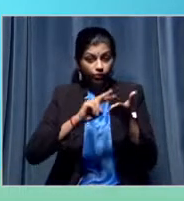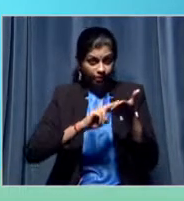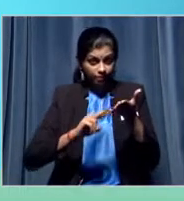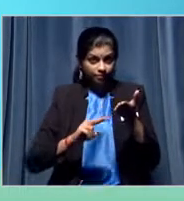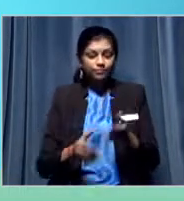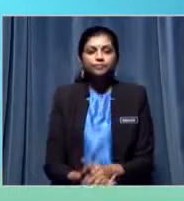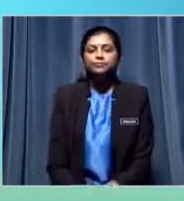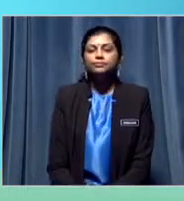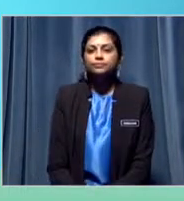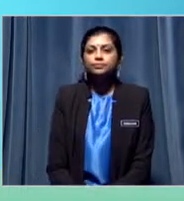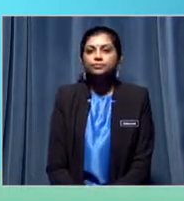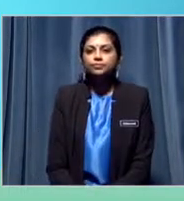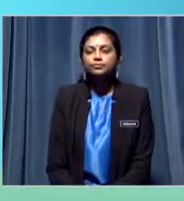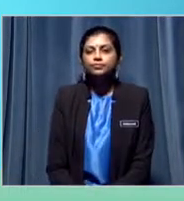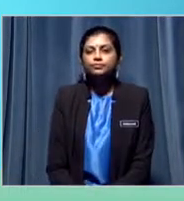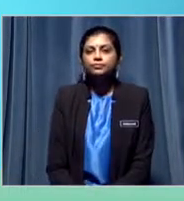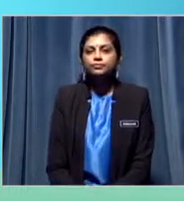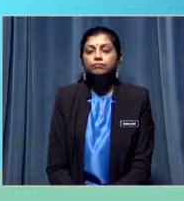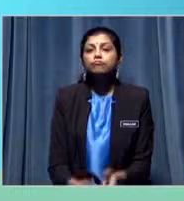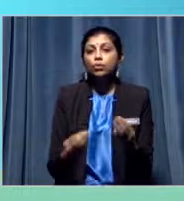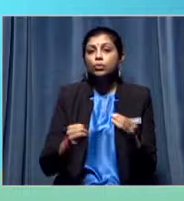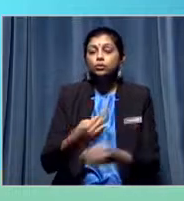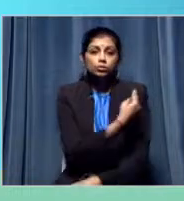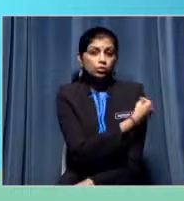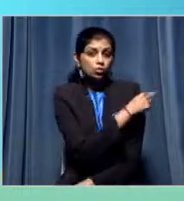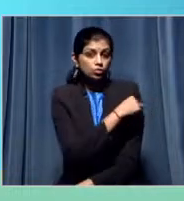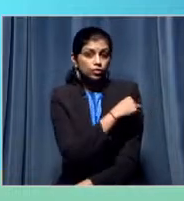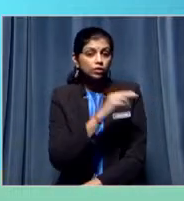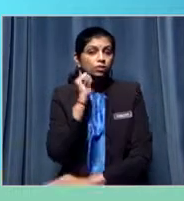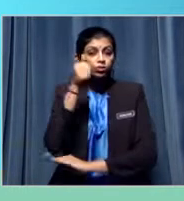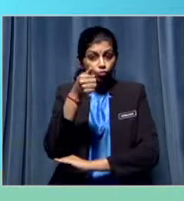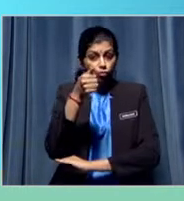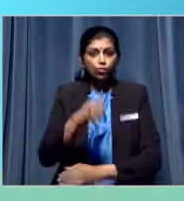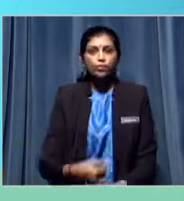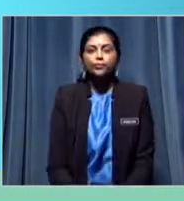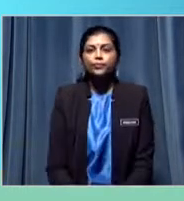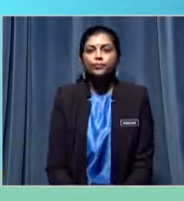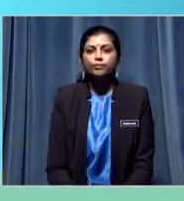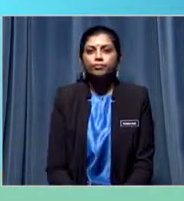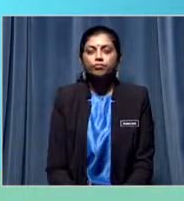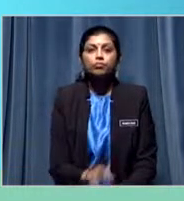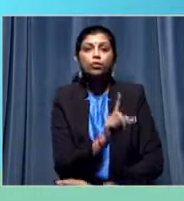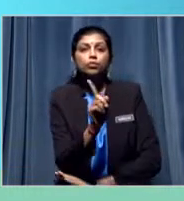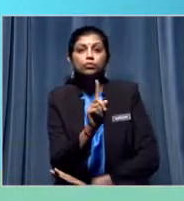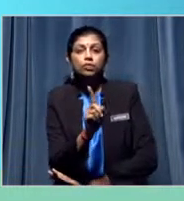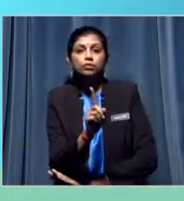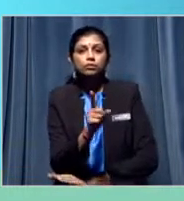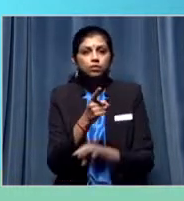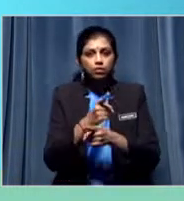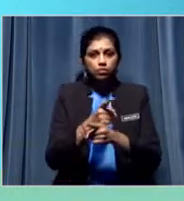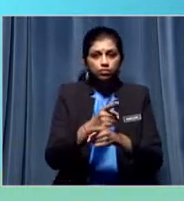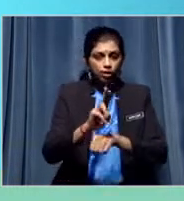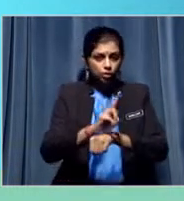rib. Okay, I will go to the hospital tomorrow. Which one is the correct